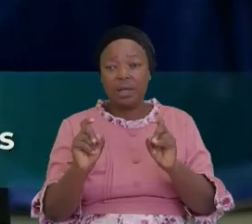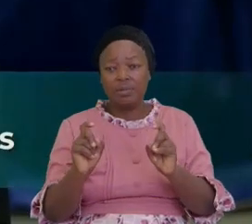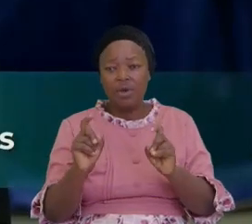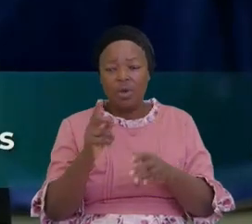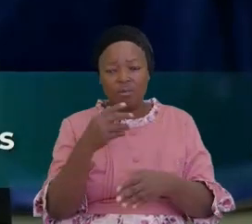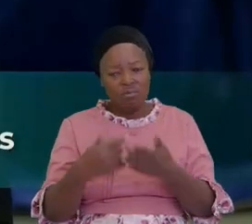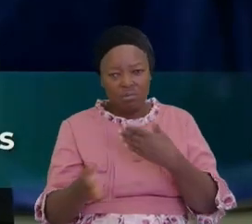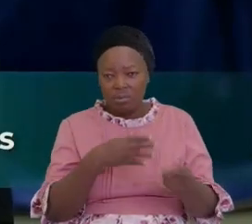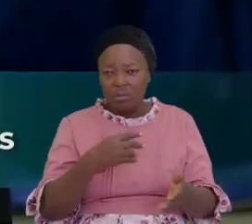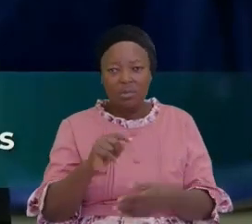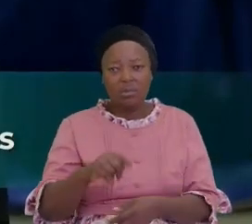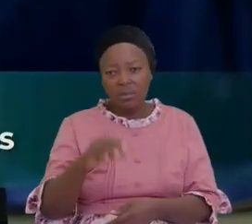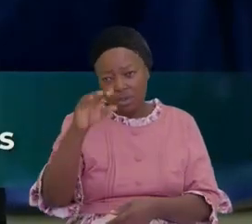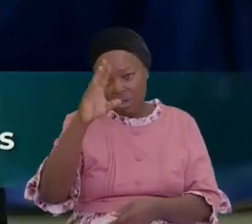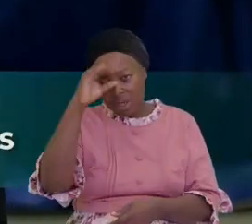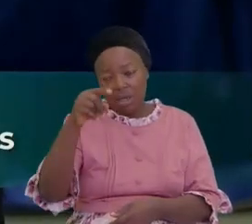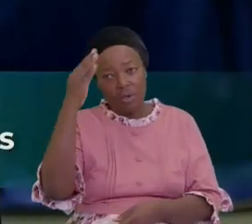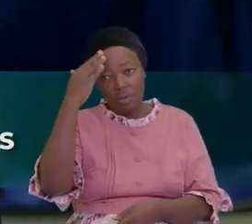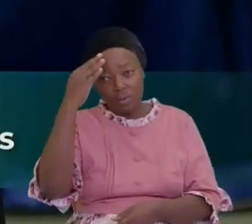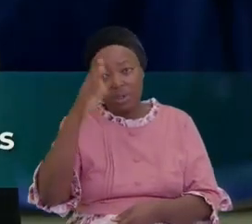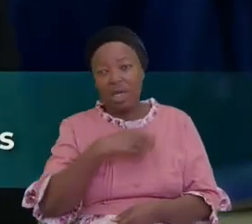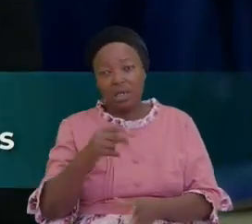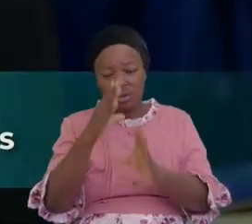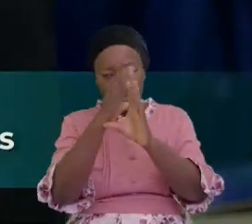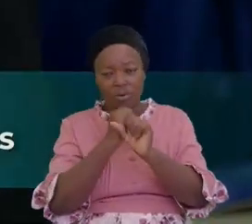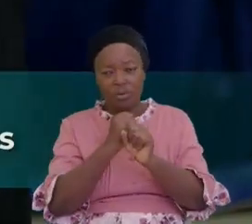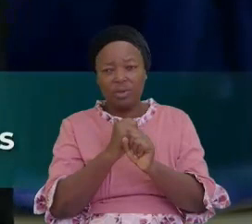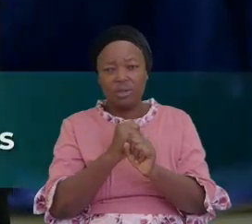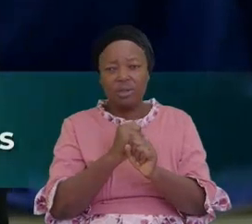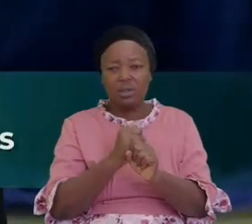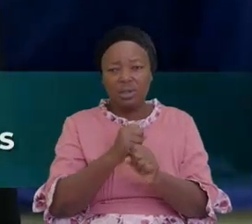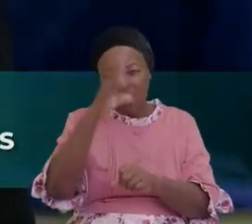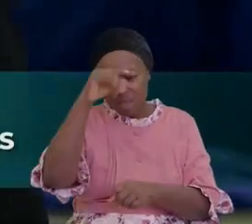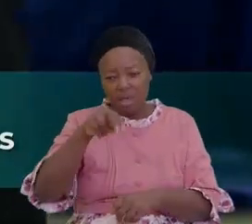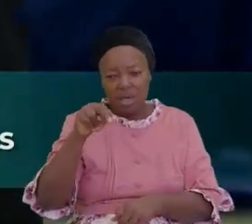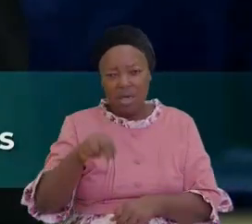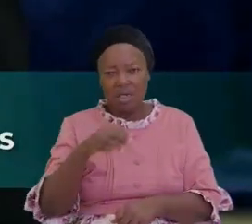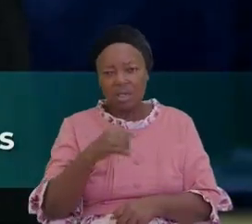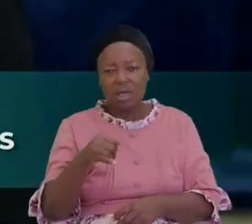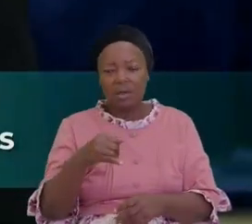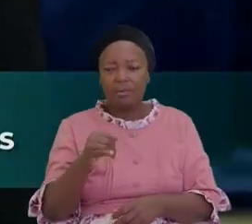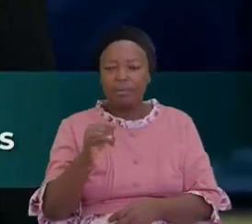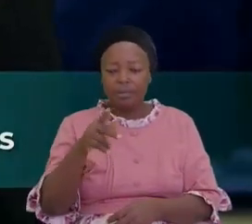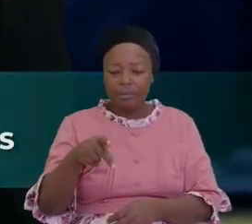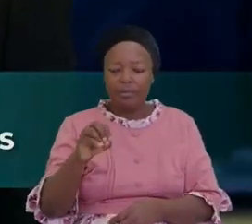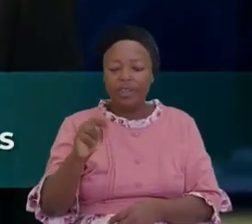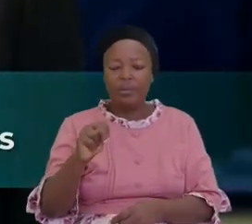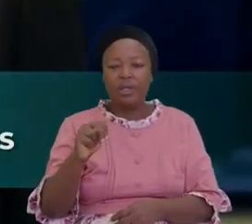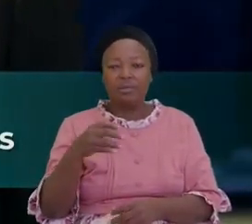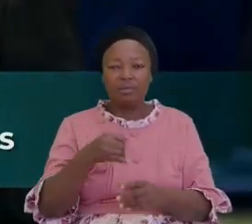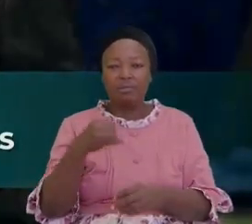knows, whatever he's got, he needs a pen to write it down for the